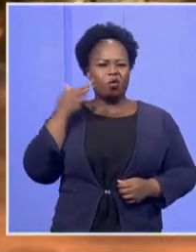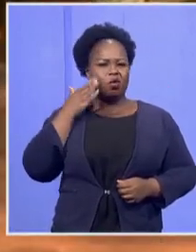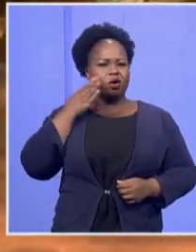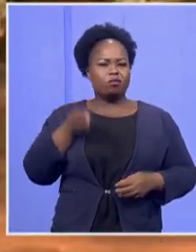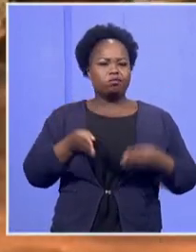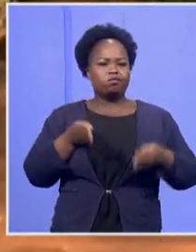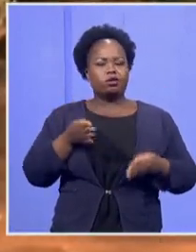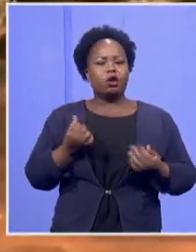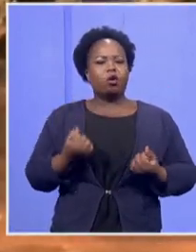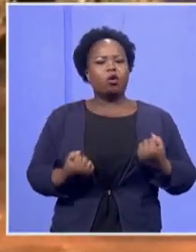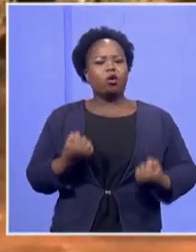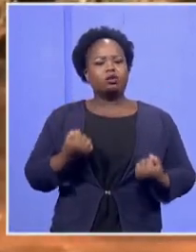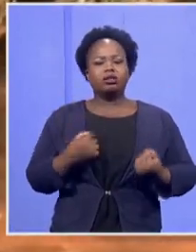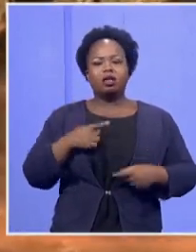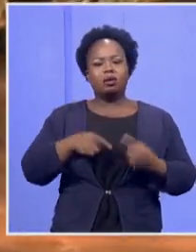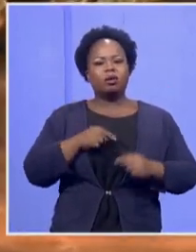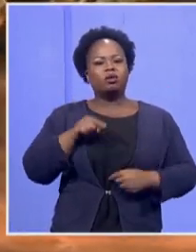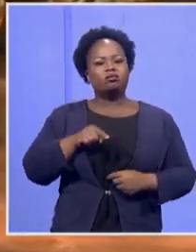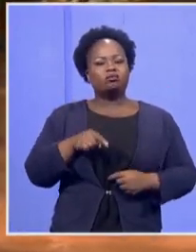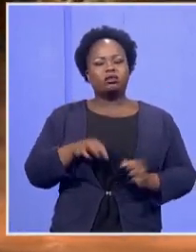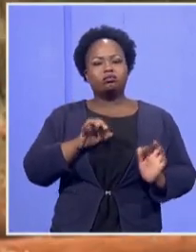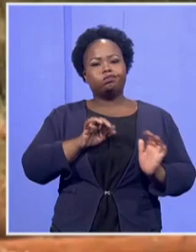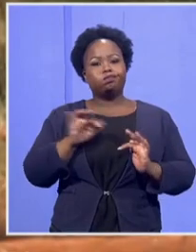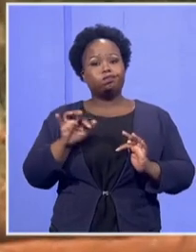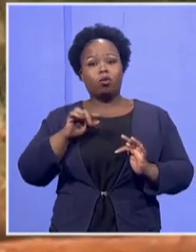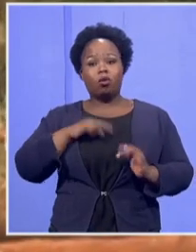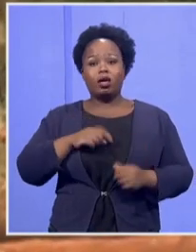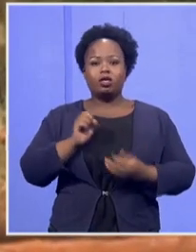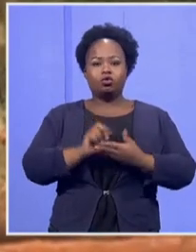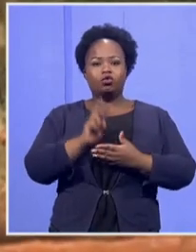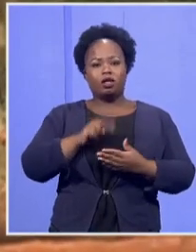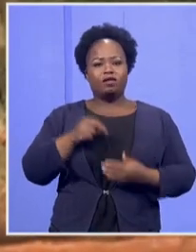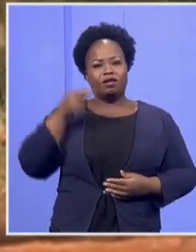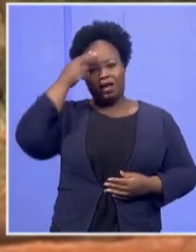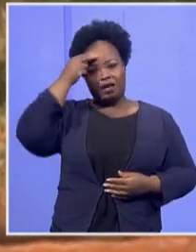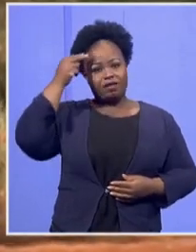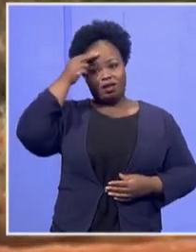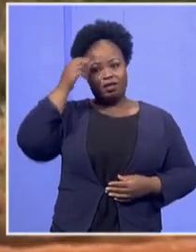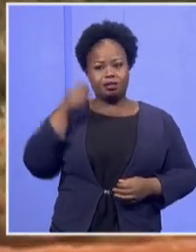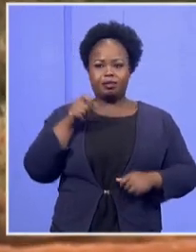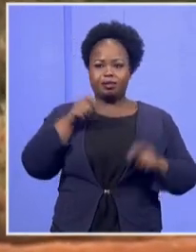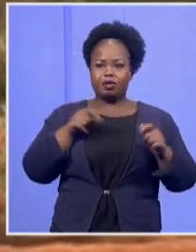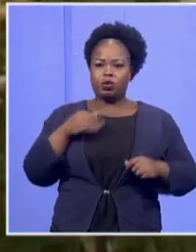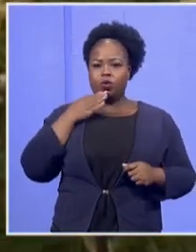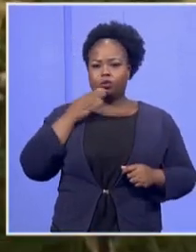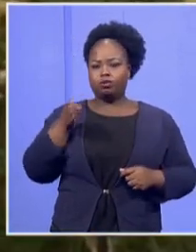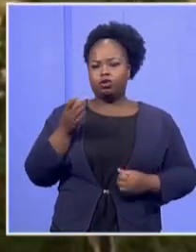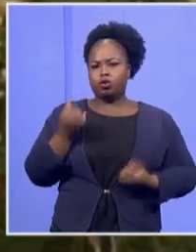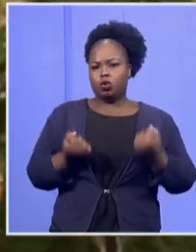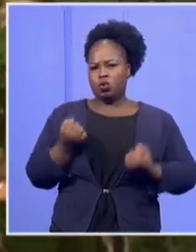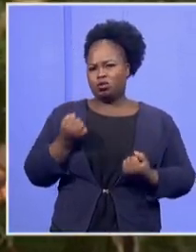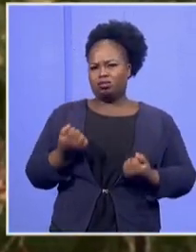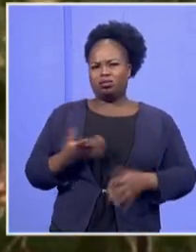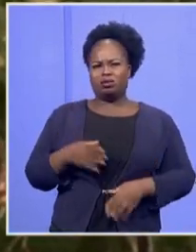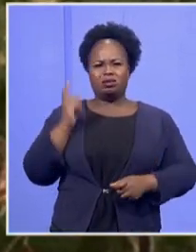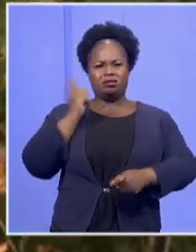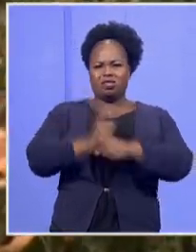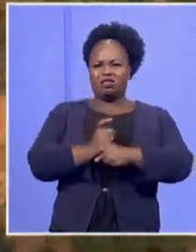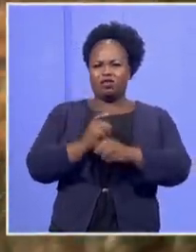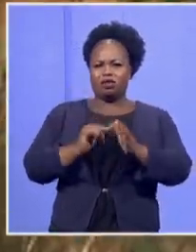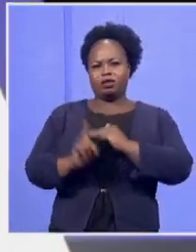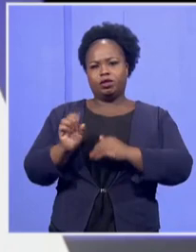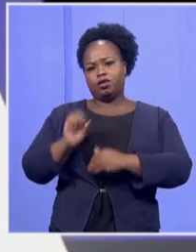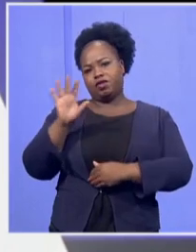with migration, the most recent being the 12 Afghan nationals who took Home Affairs to court for refusing them entry into the country and